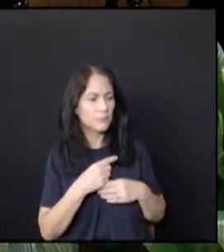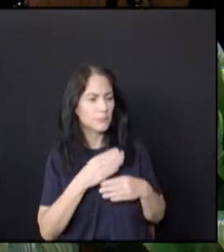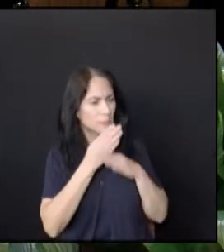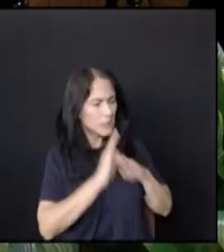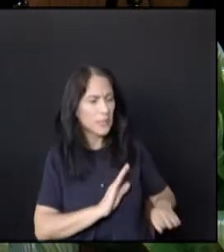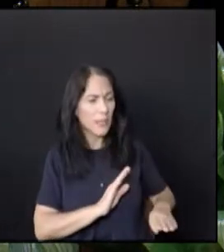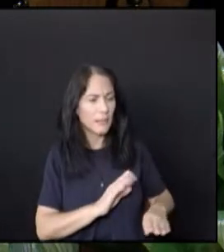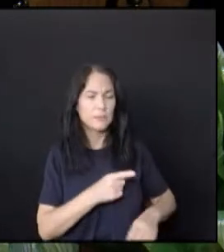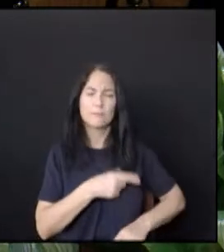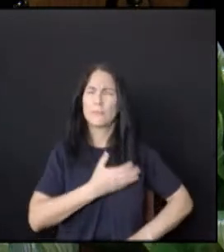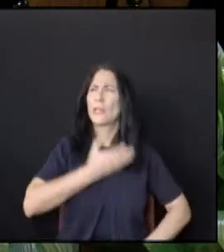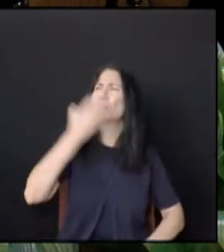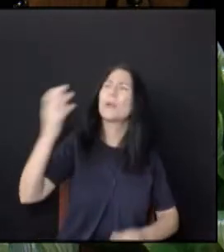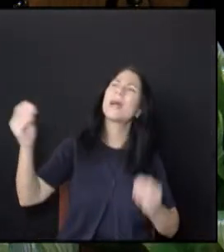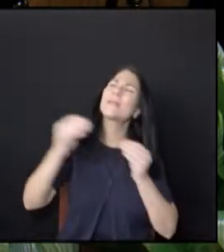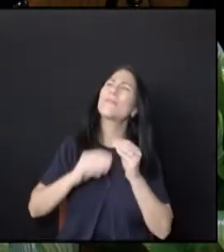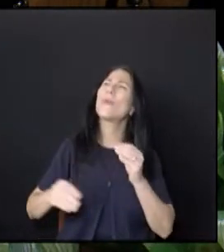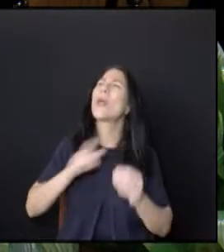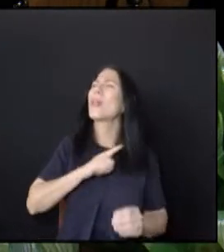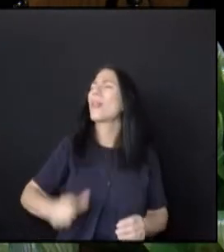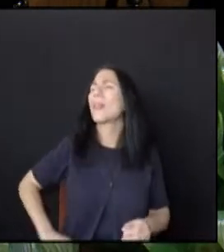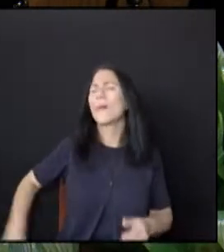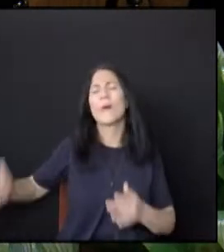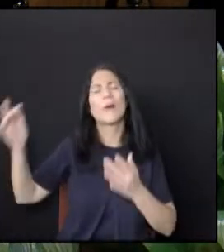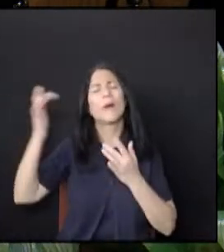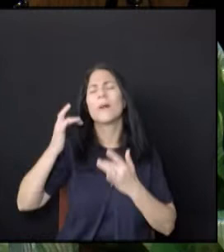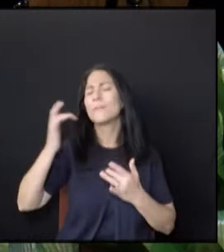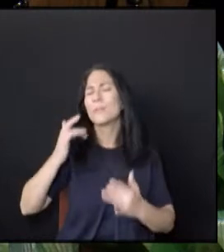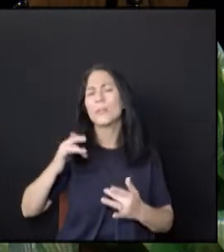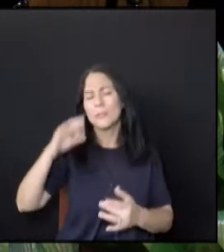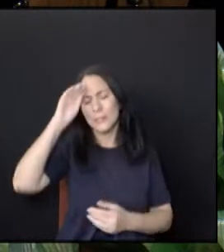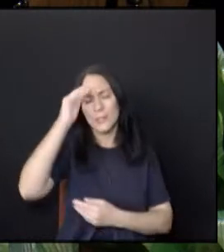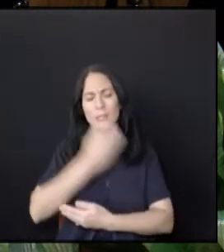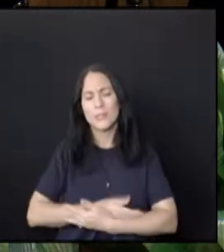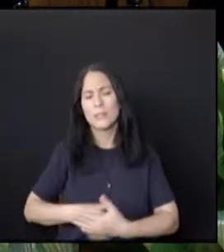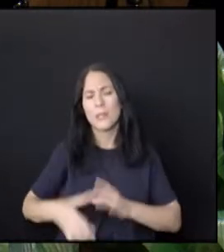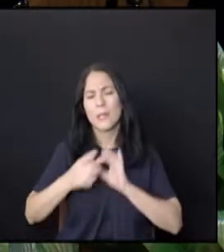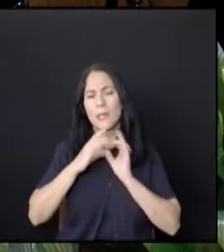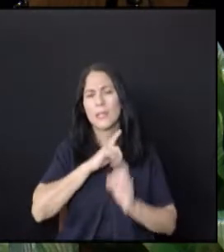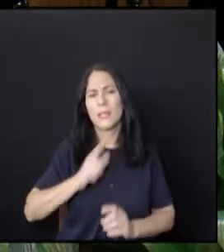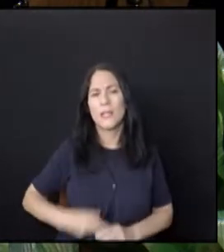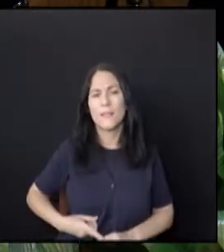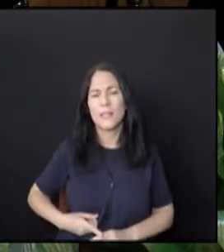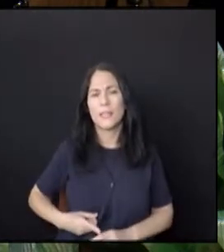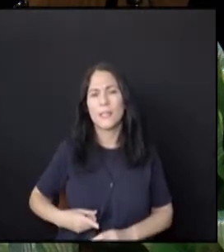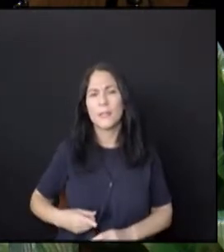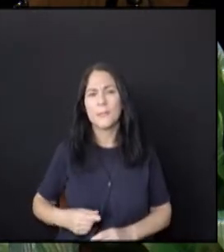cried out all the more, "Lord, have mercy on us, Son of David."